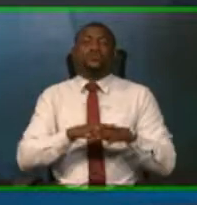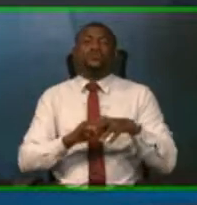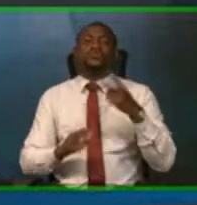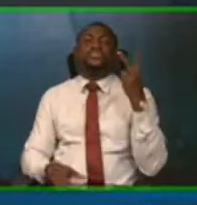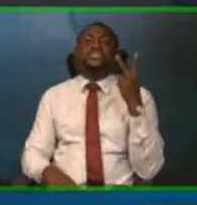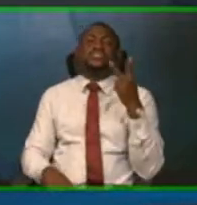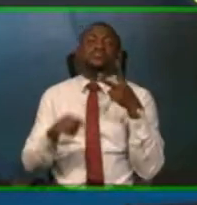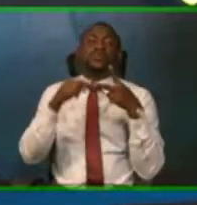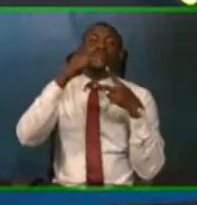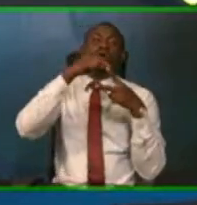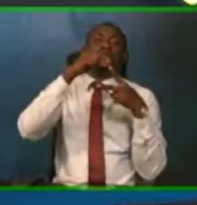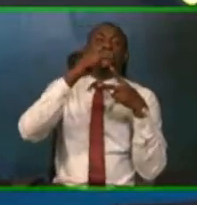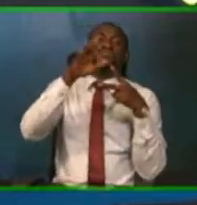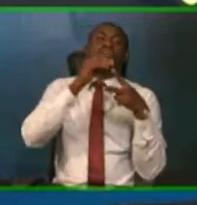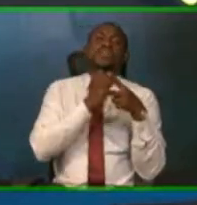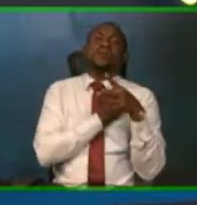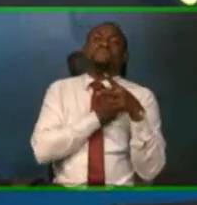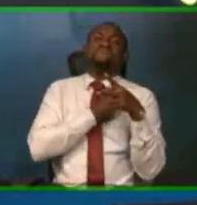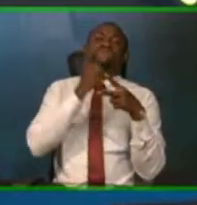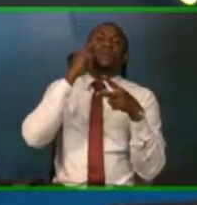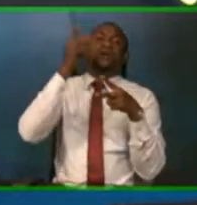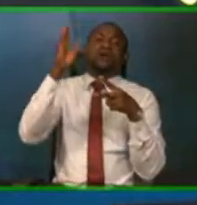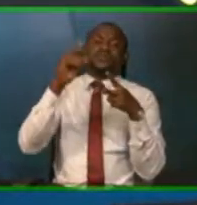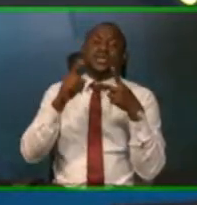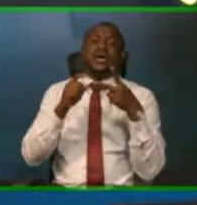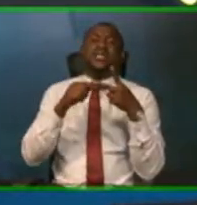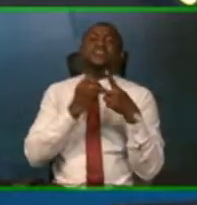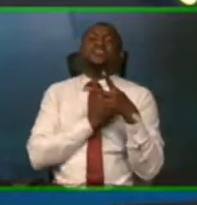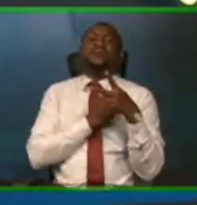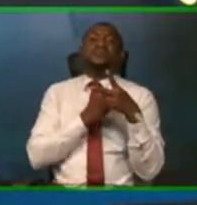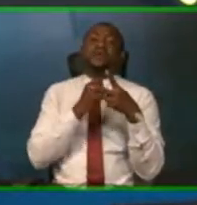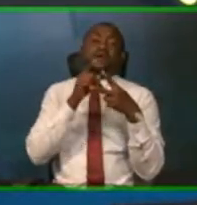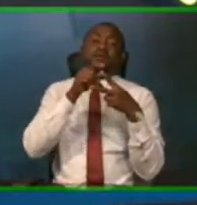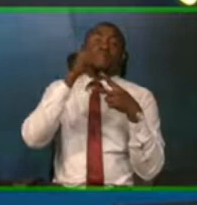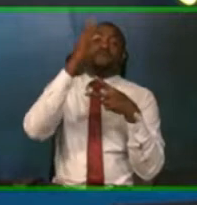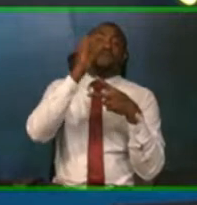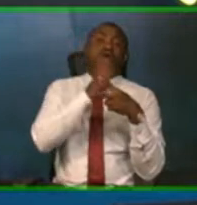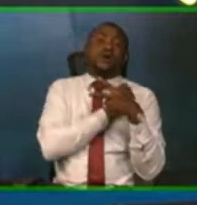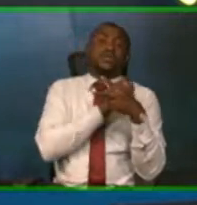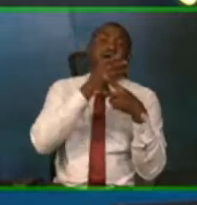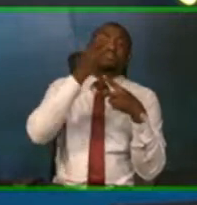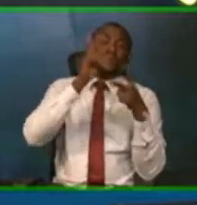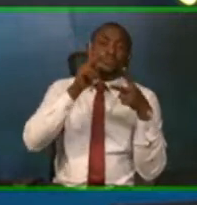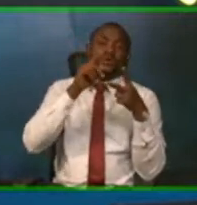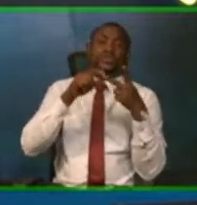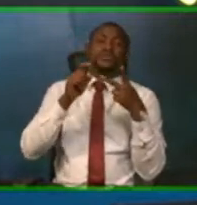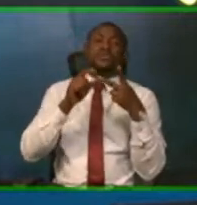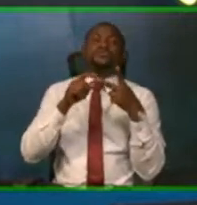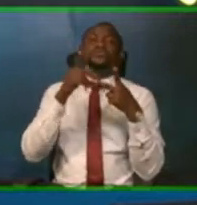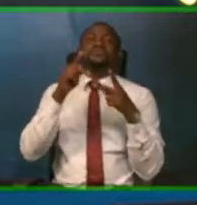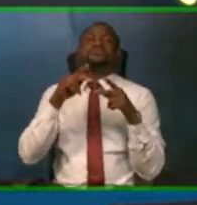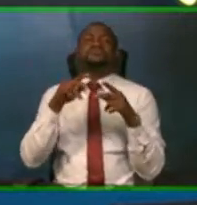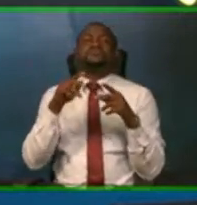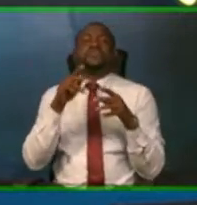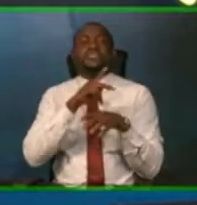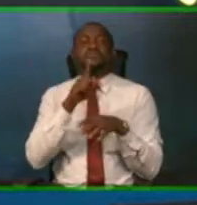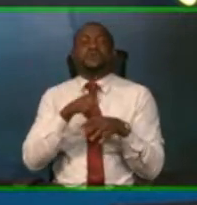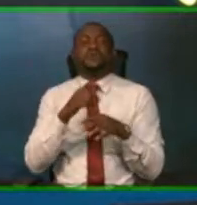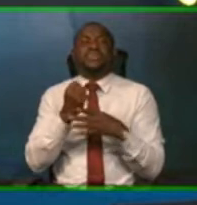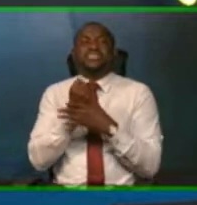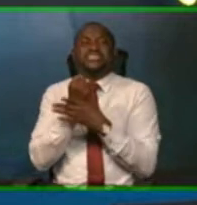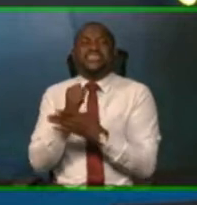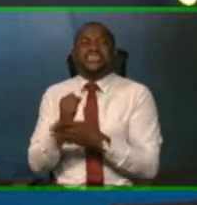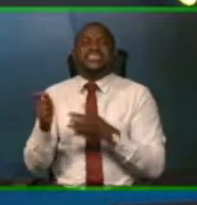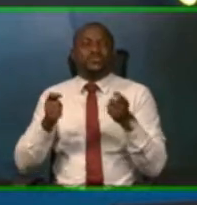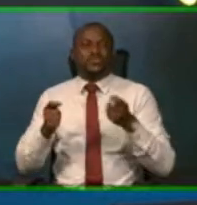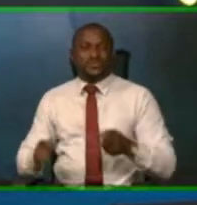Number one, your love for God and people. Number two, the principle of shared dominion. If you do not love